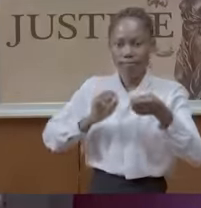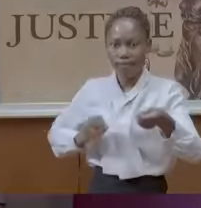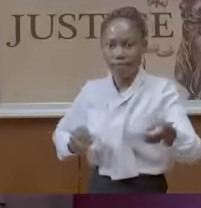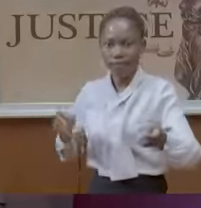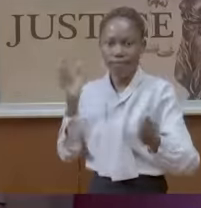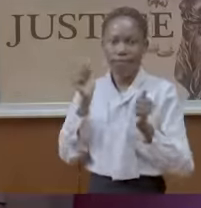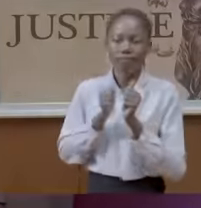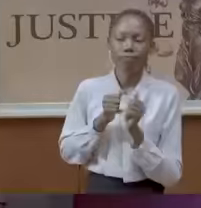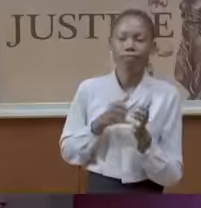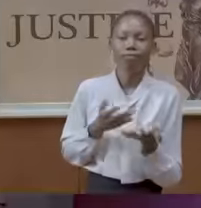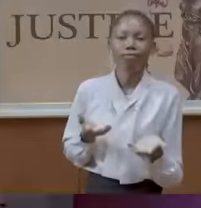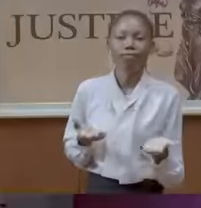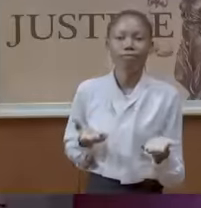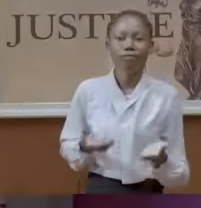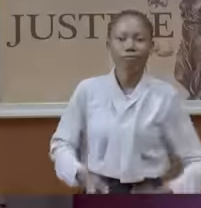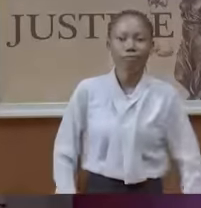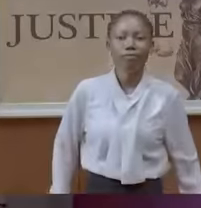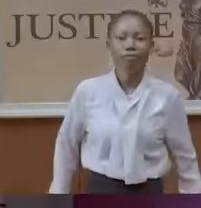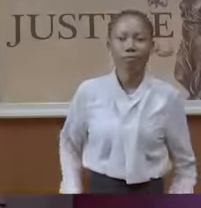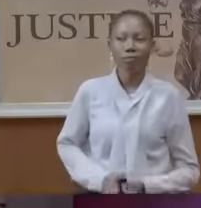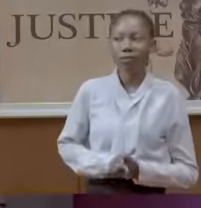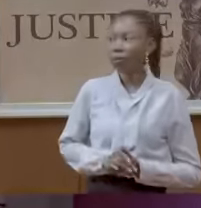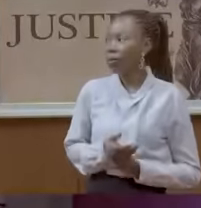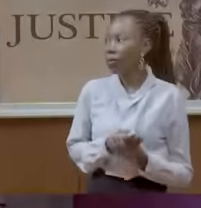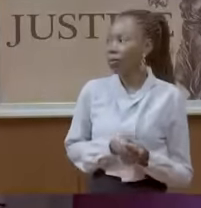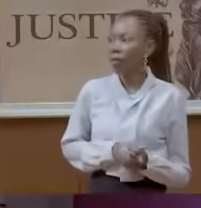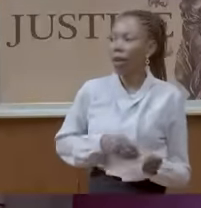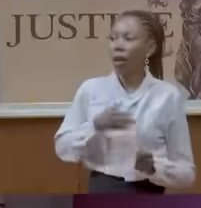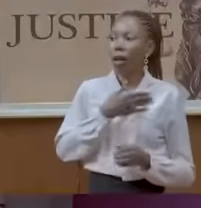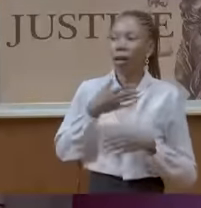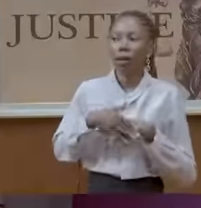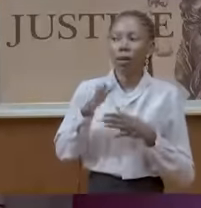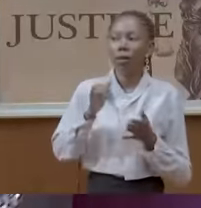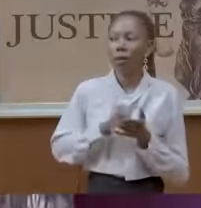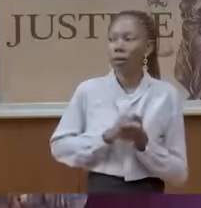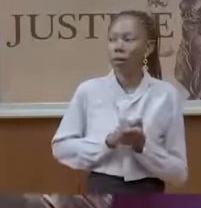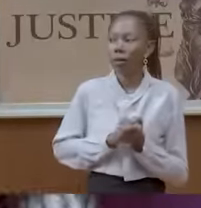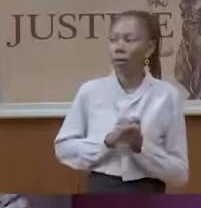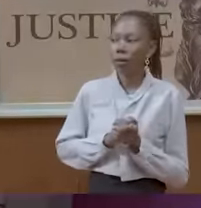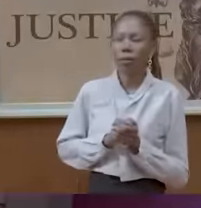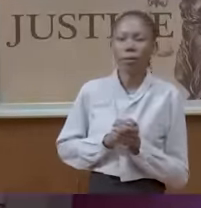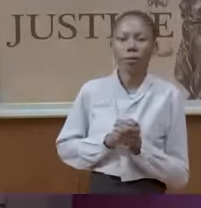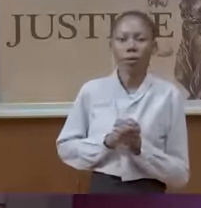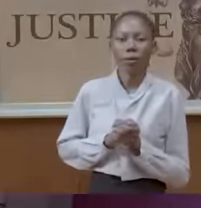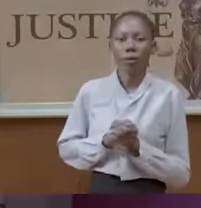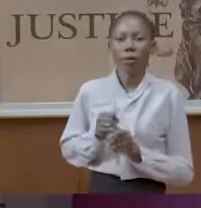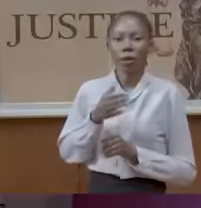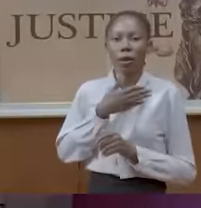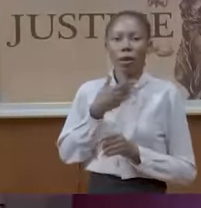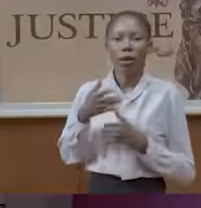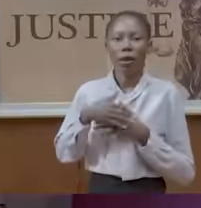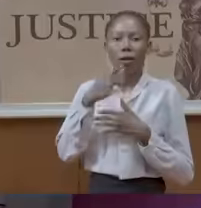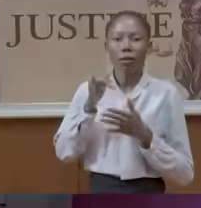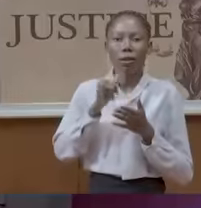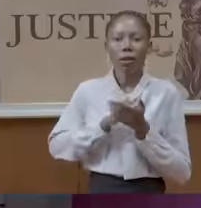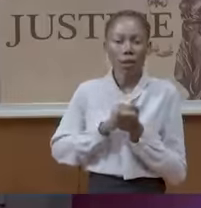day. I had to go to, that was the early stage of the marriage. We were in the first house. She tore all, nothing to go to work. I had to go